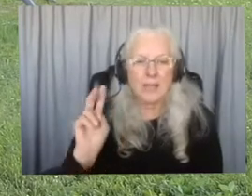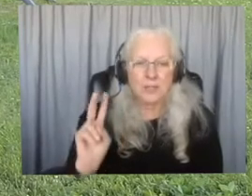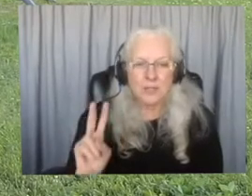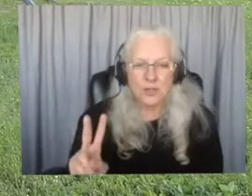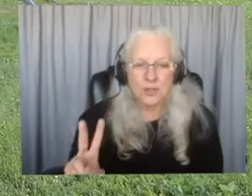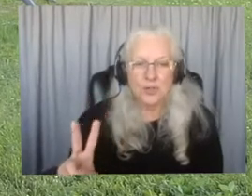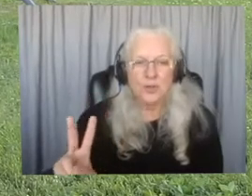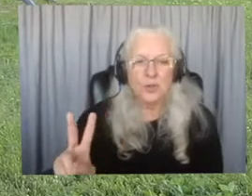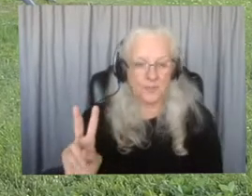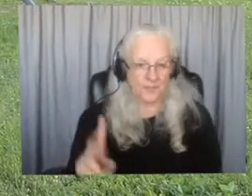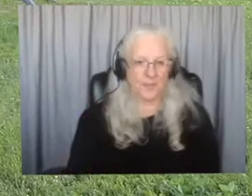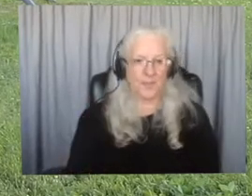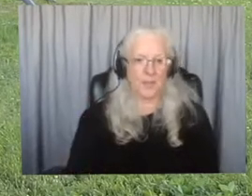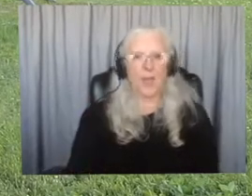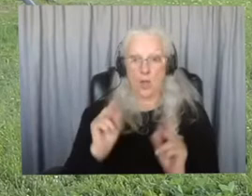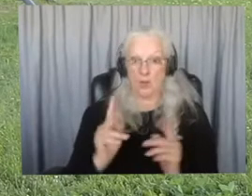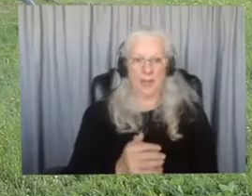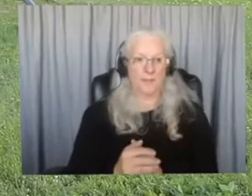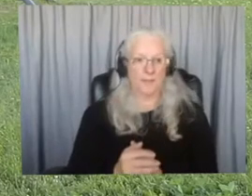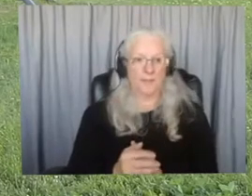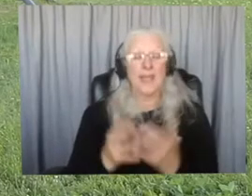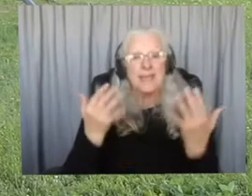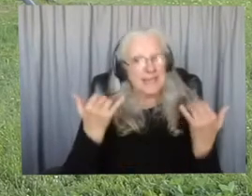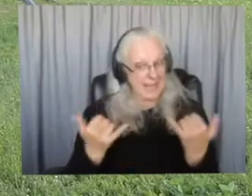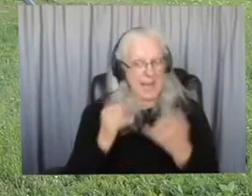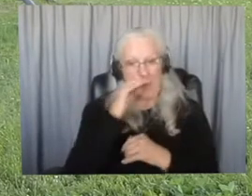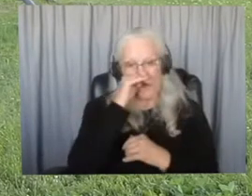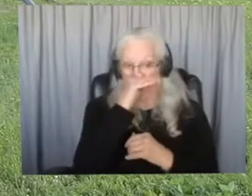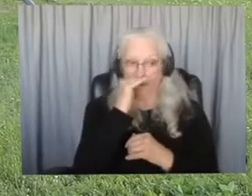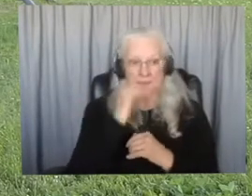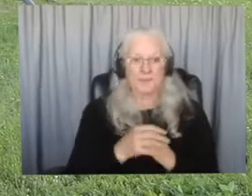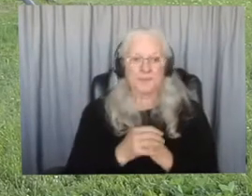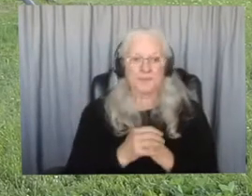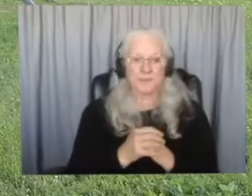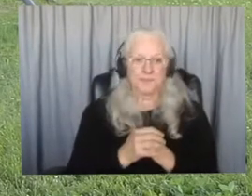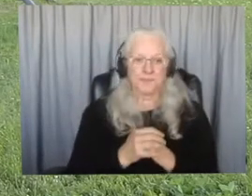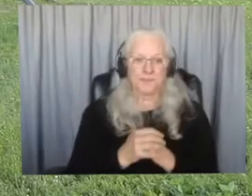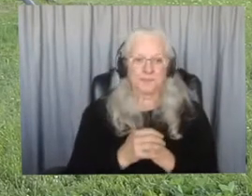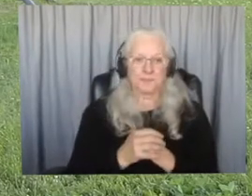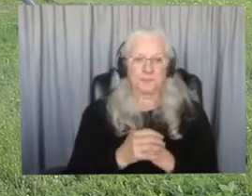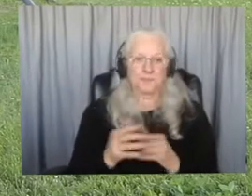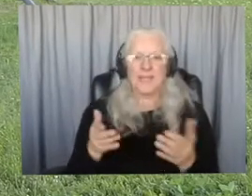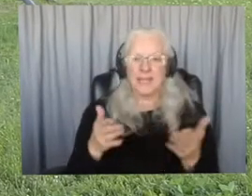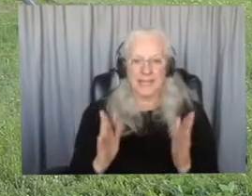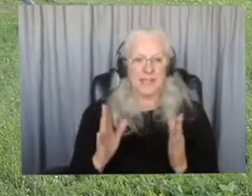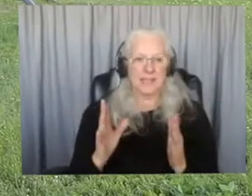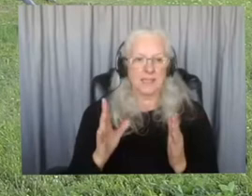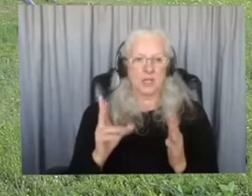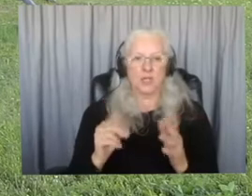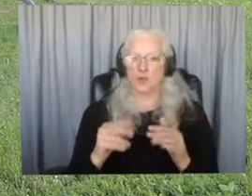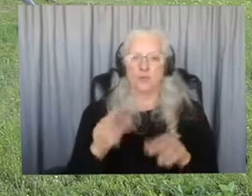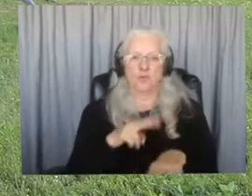Okay, Nishin. So now, let's go regular step. One, two, one,